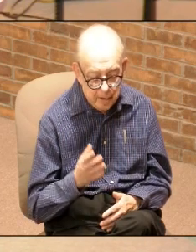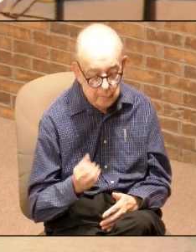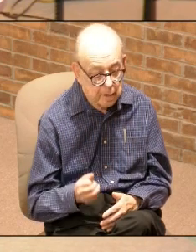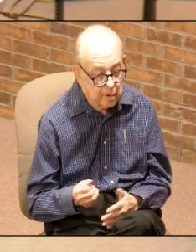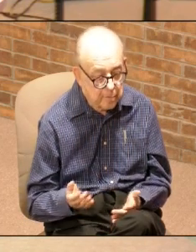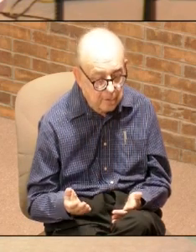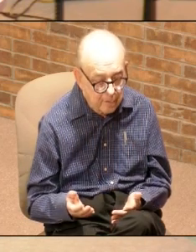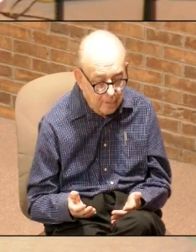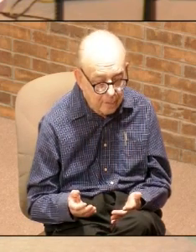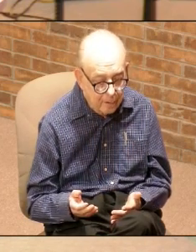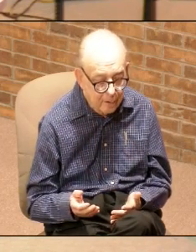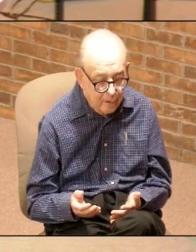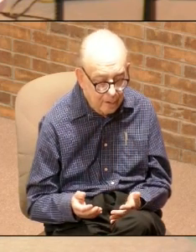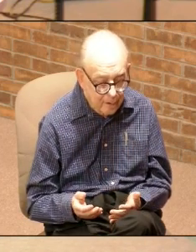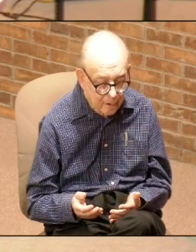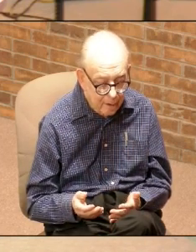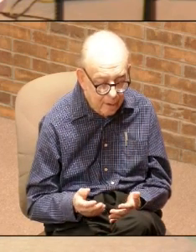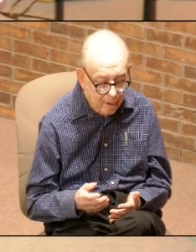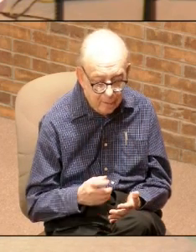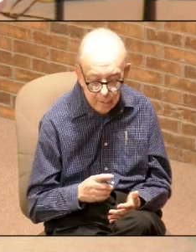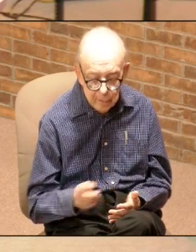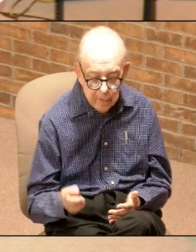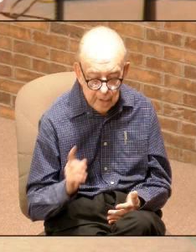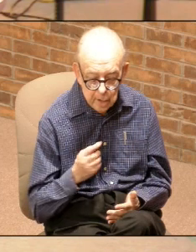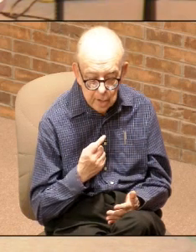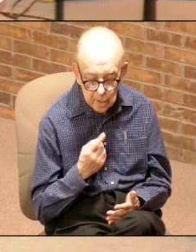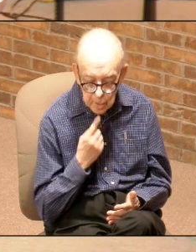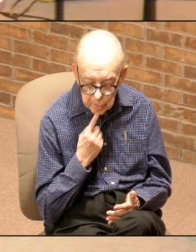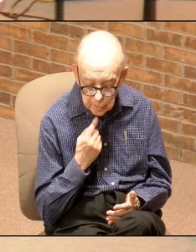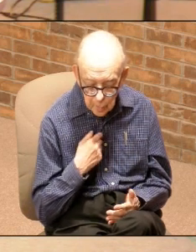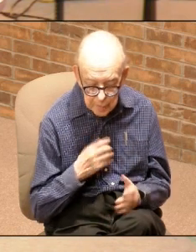Because what? Because they told you to.